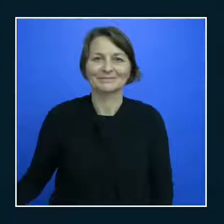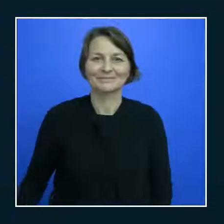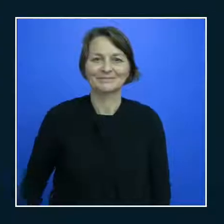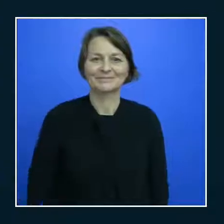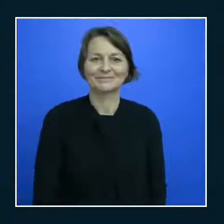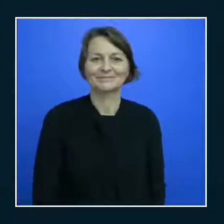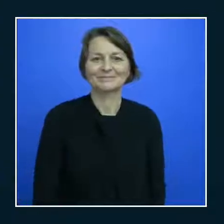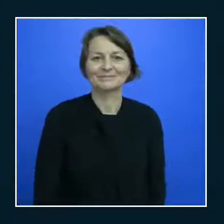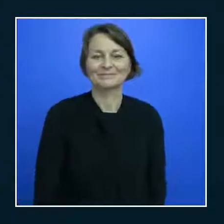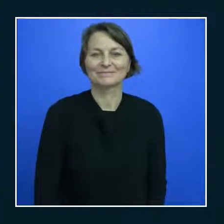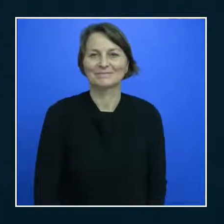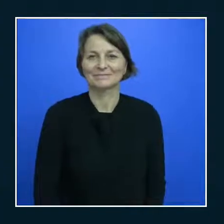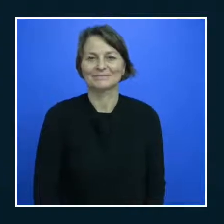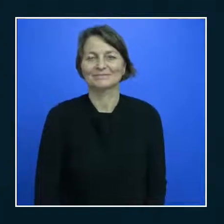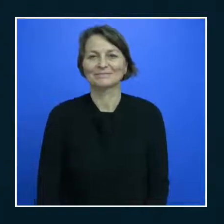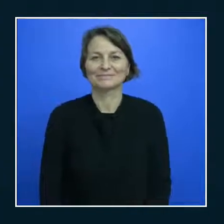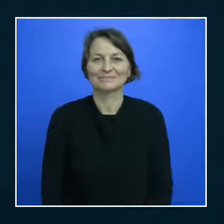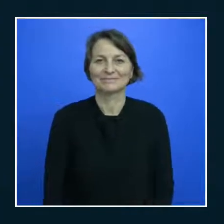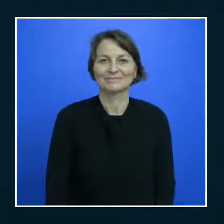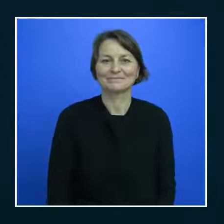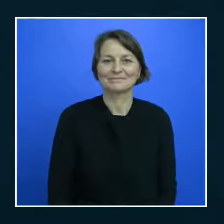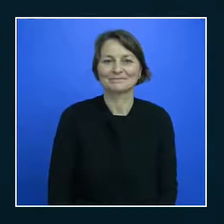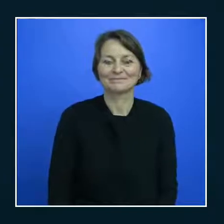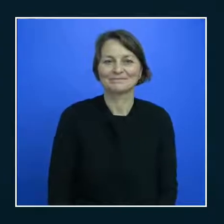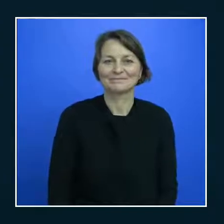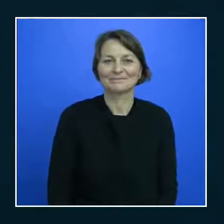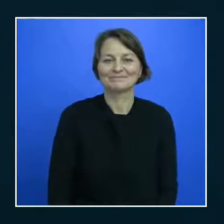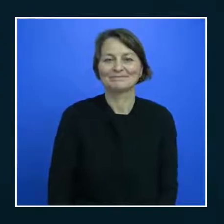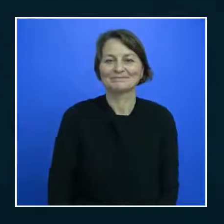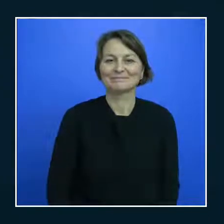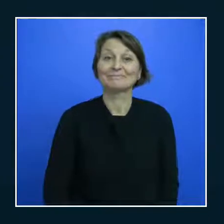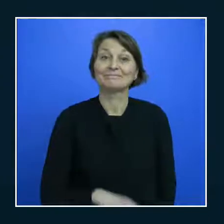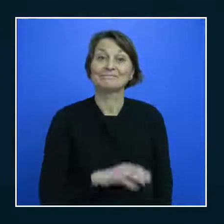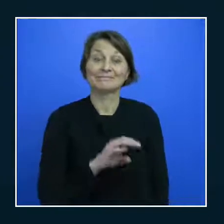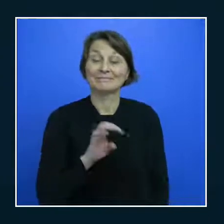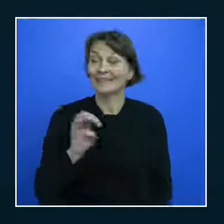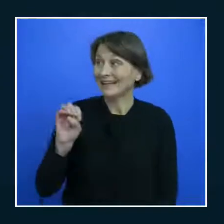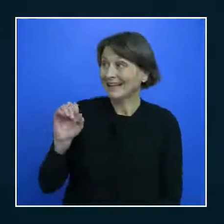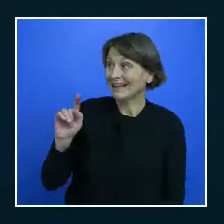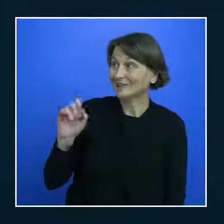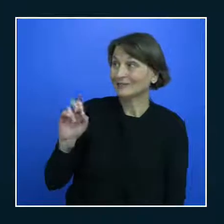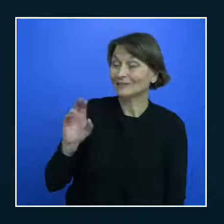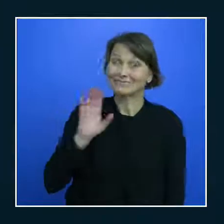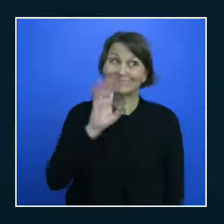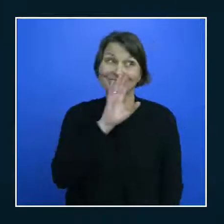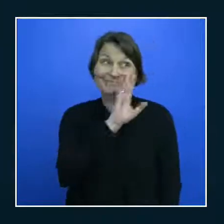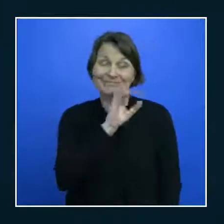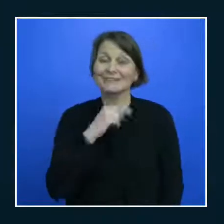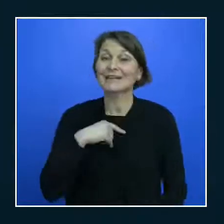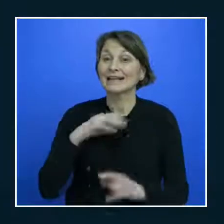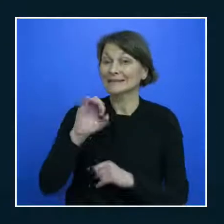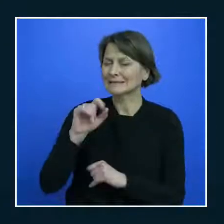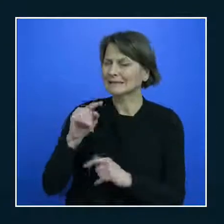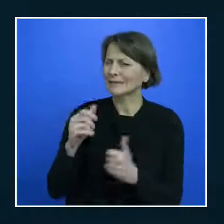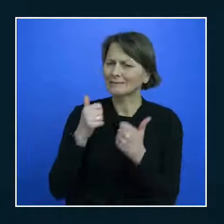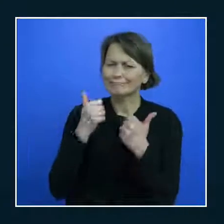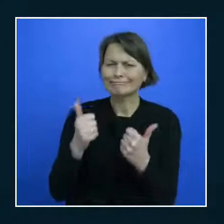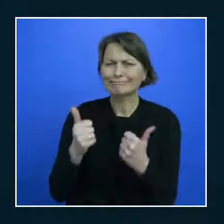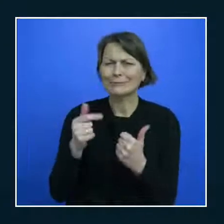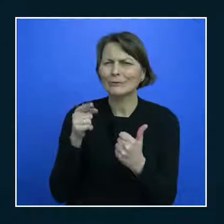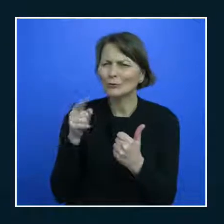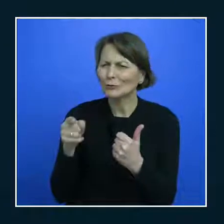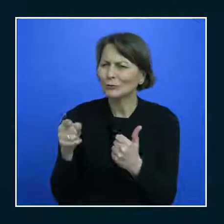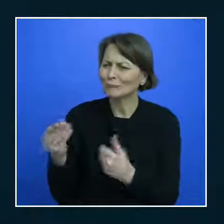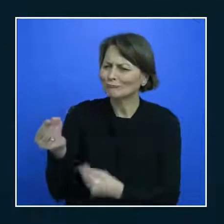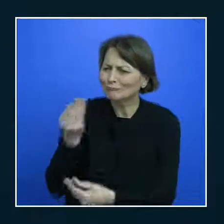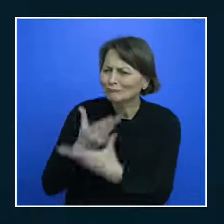So I really love. Yeah, I was gonna say, Seth, I really love you giving us some